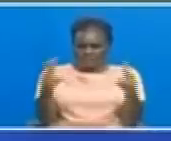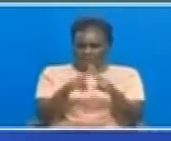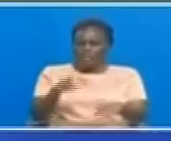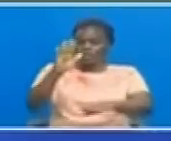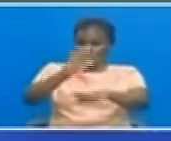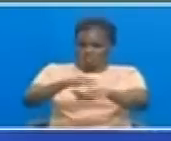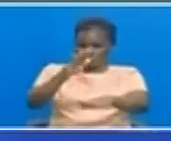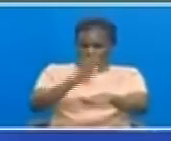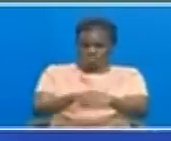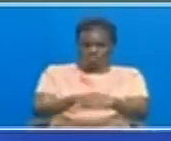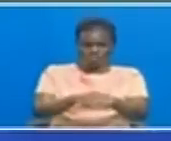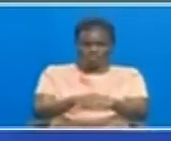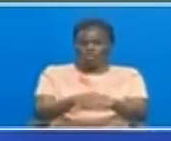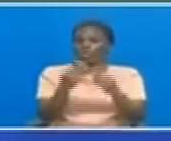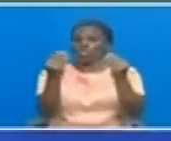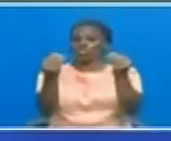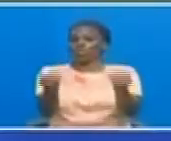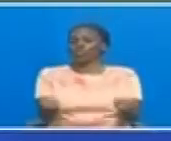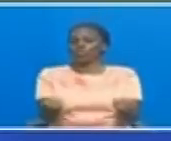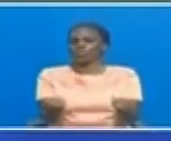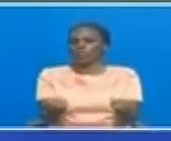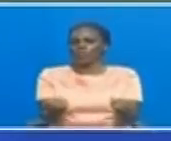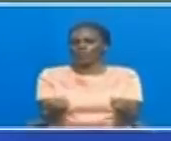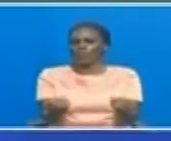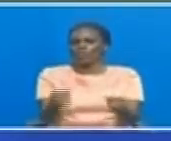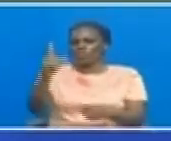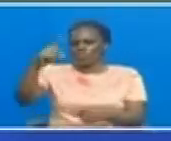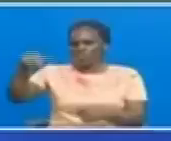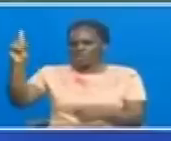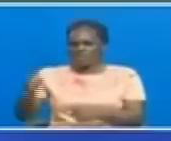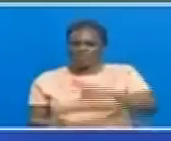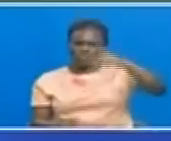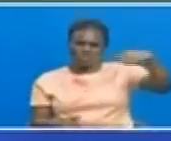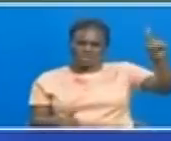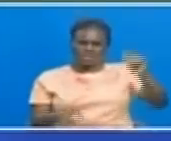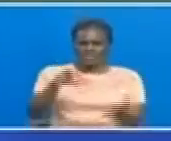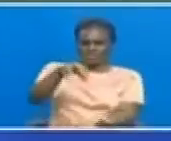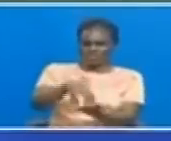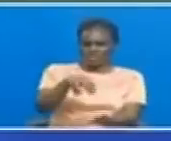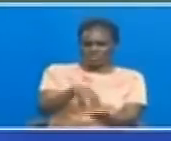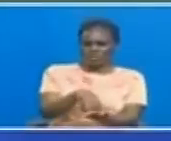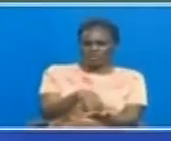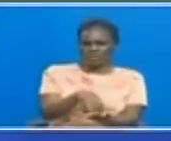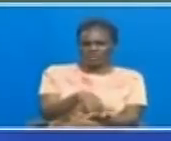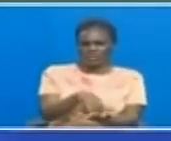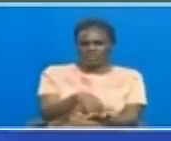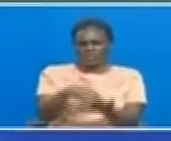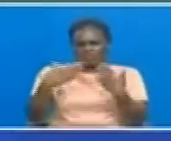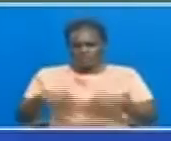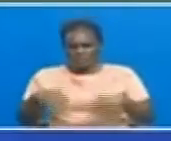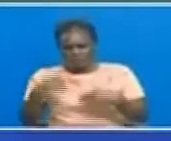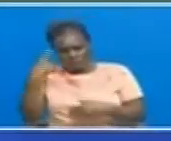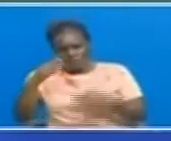noble, amicable solution, which we call a win-win situation for conservationists, win-win for